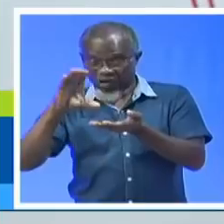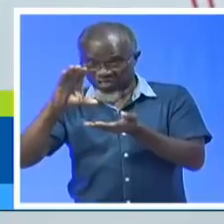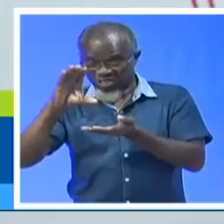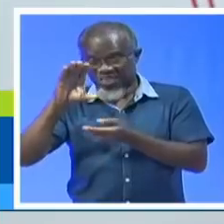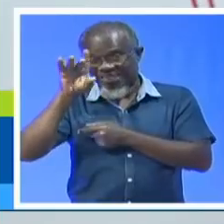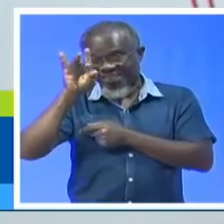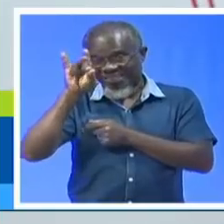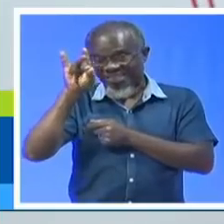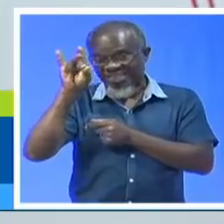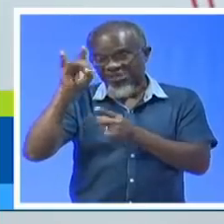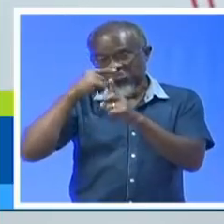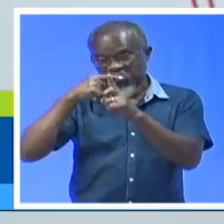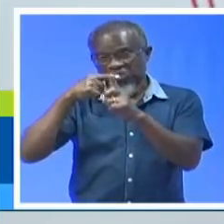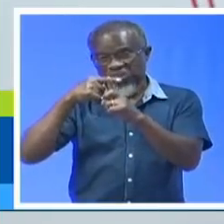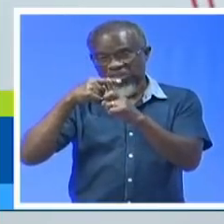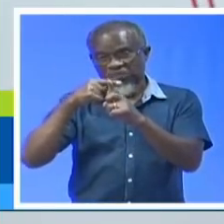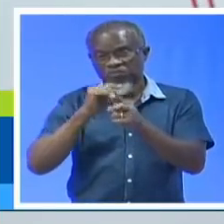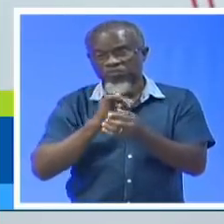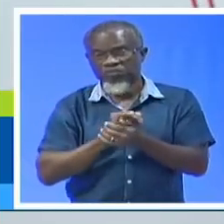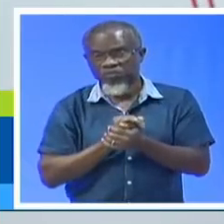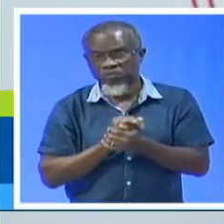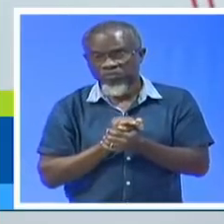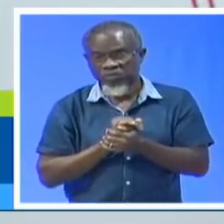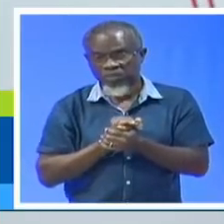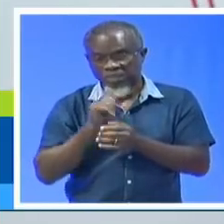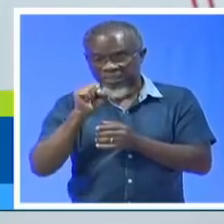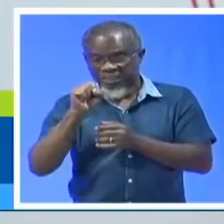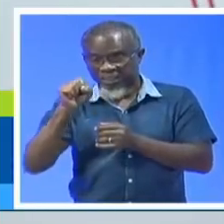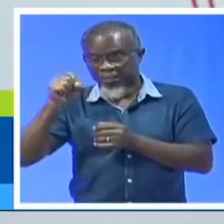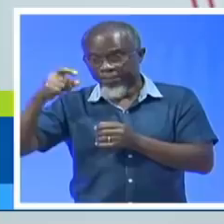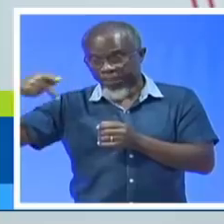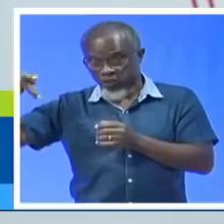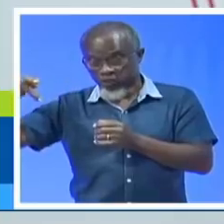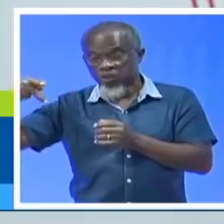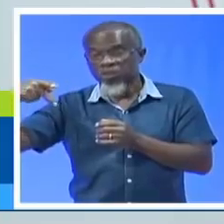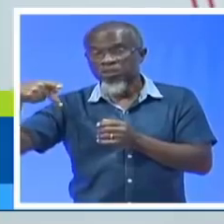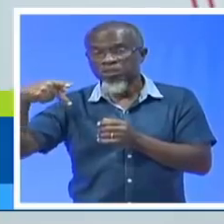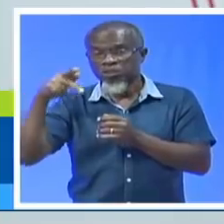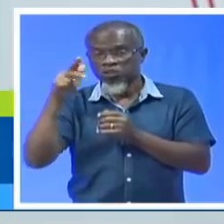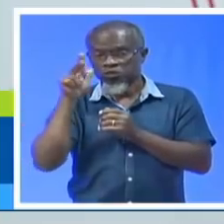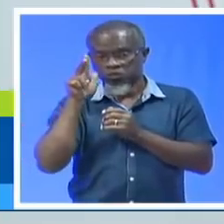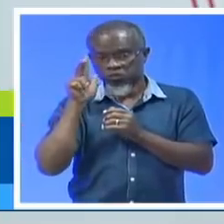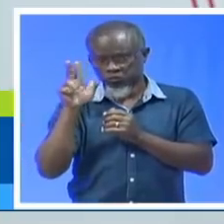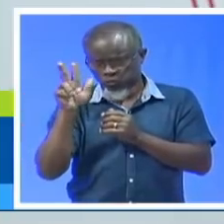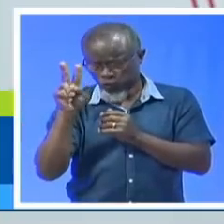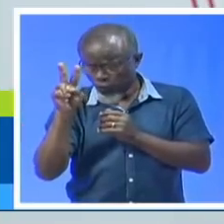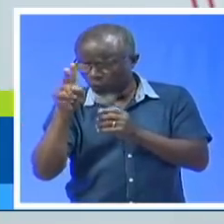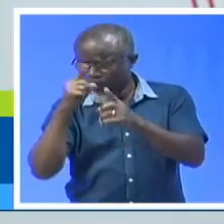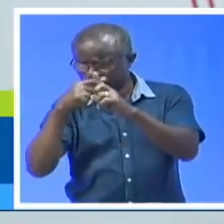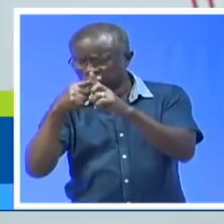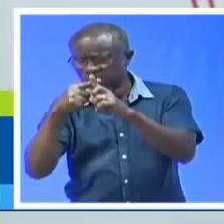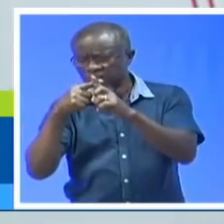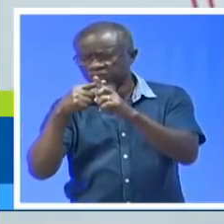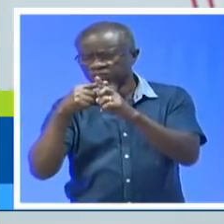3 pending. St. Patrick, 2 positive, 0 negative, 3